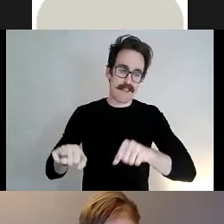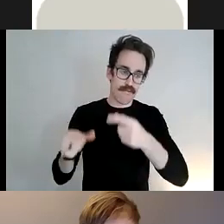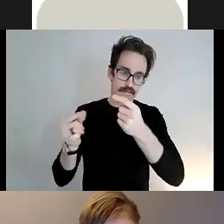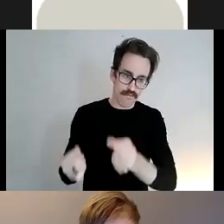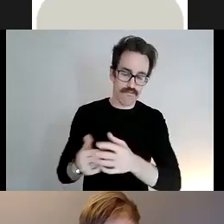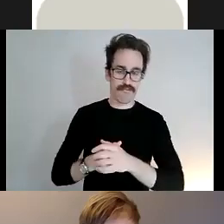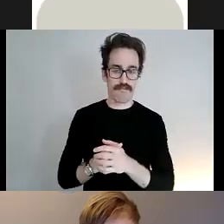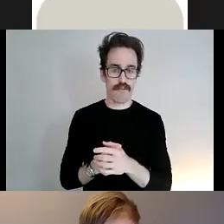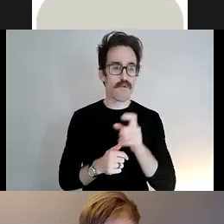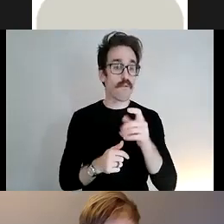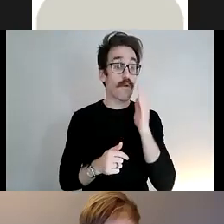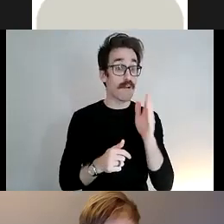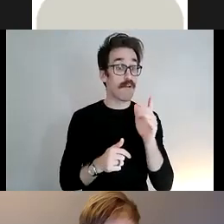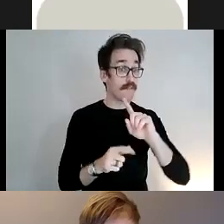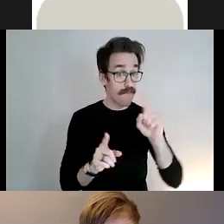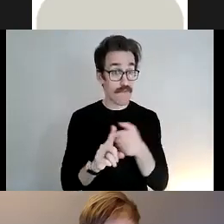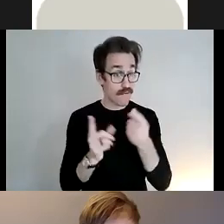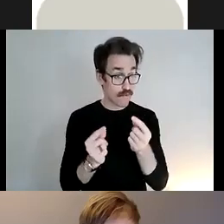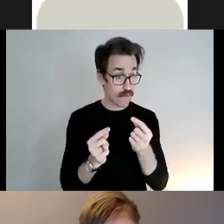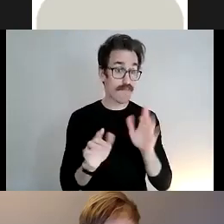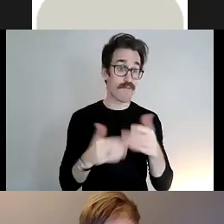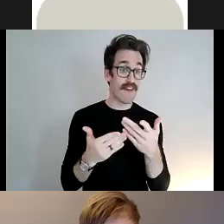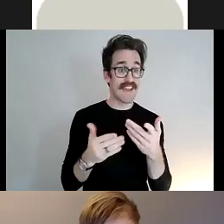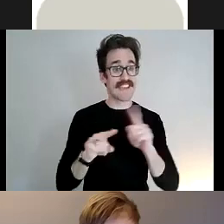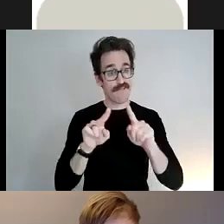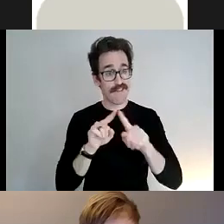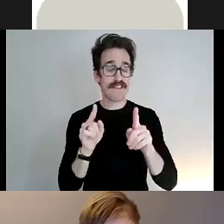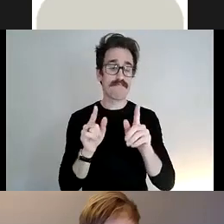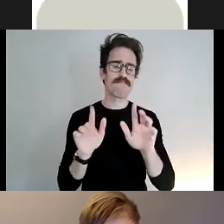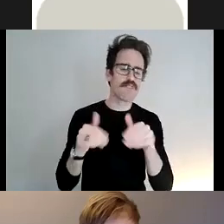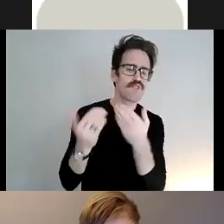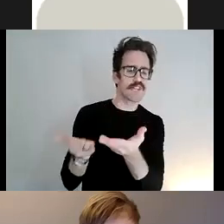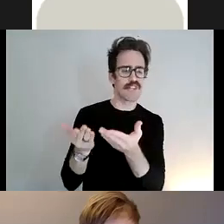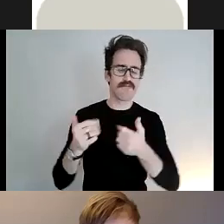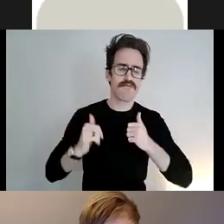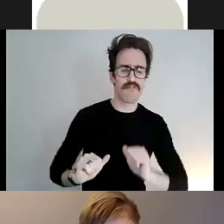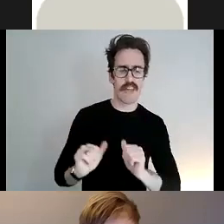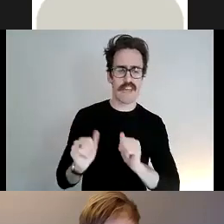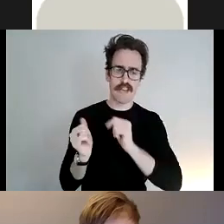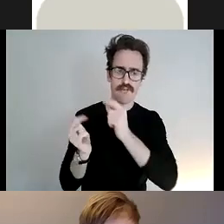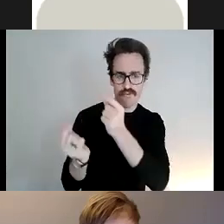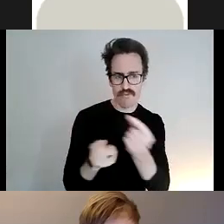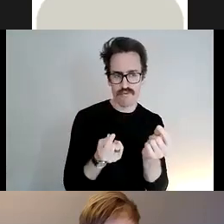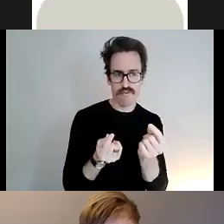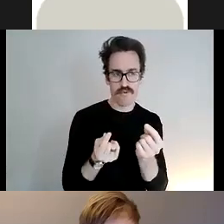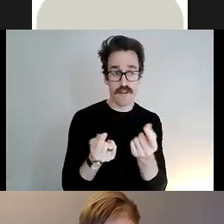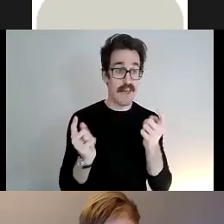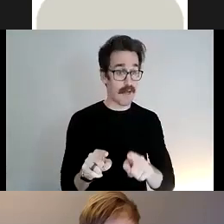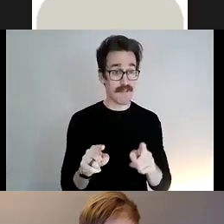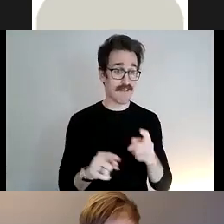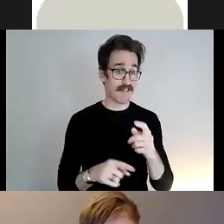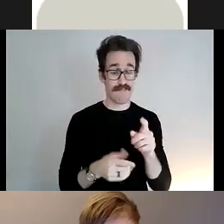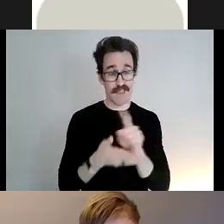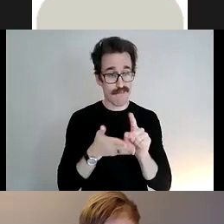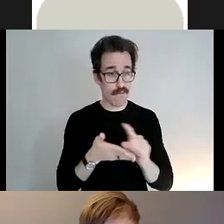We're going to give suggestions. Pretty much every call, maybe 5 or 6 times a week, we're bumping them